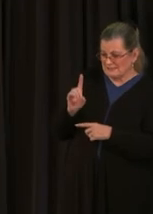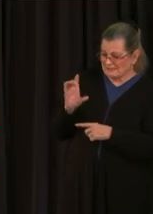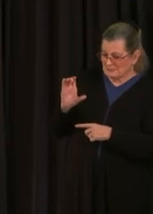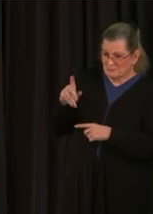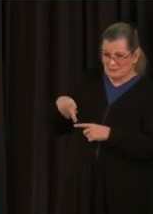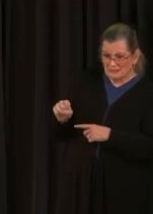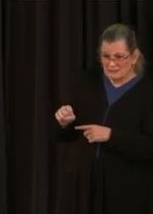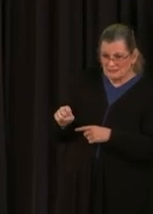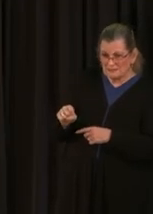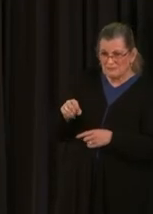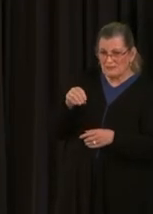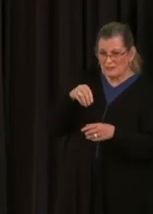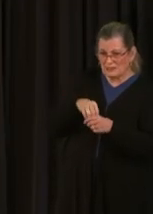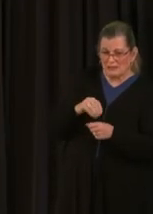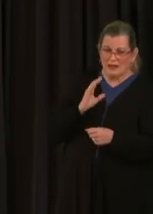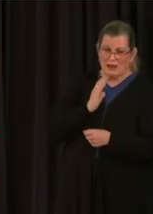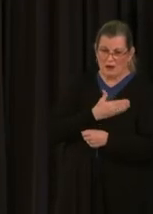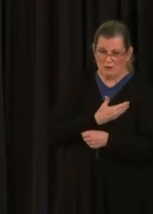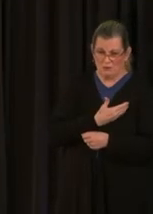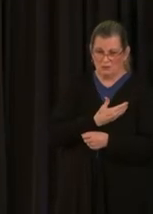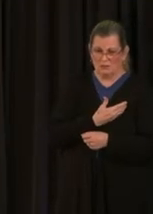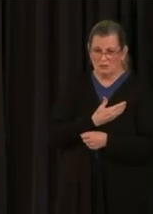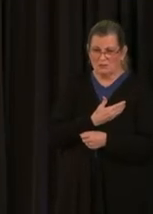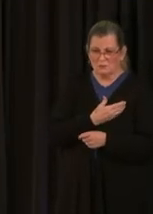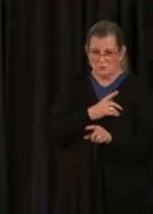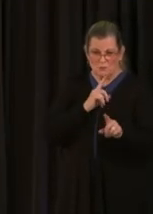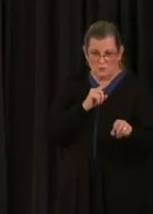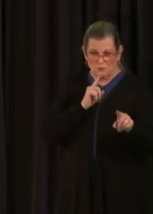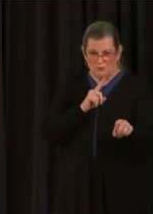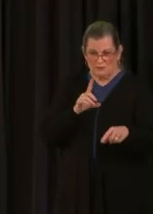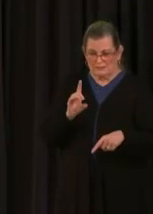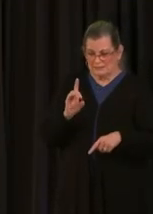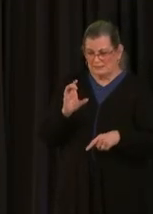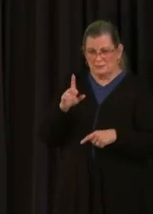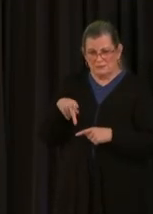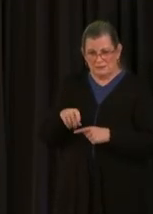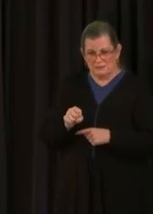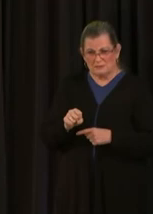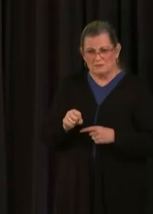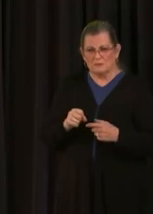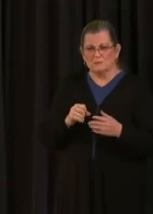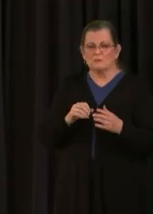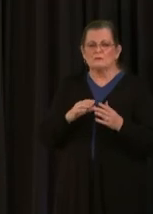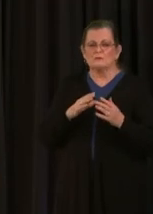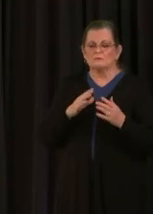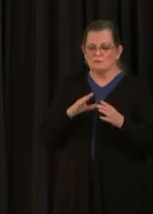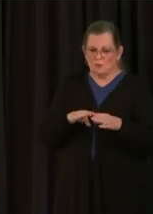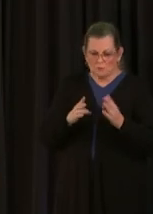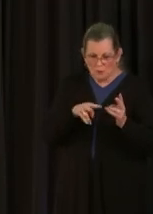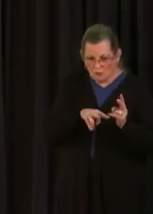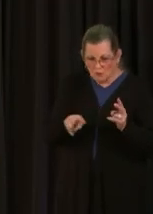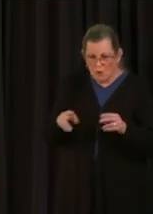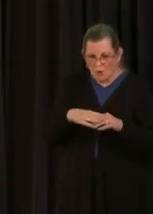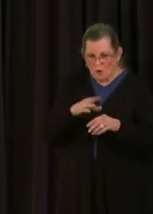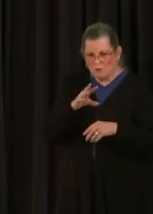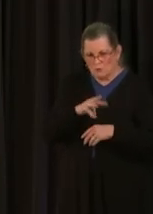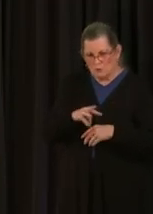that, again, we thank our members of the transportation community for supporting our families and DCPS.